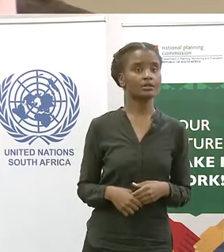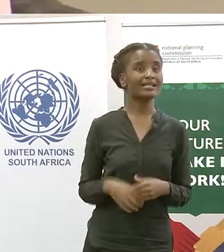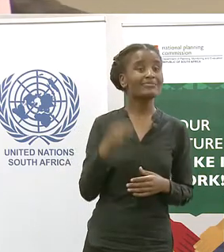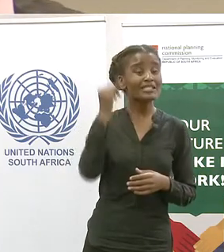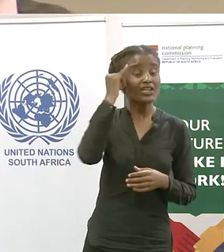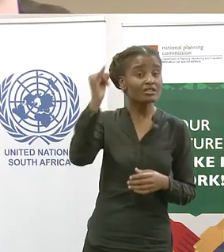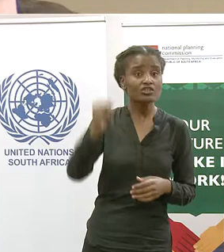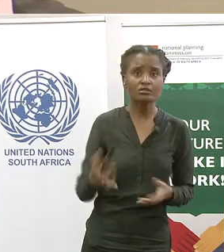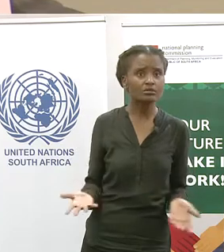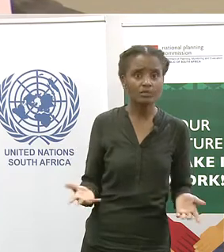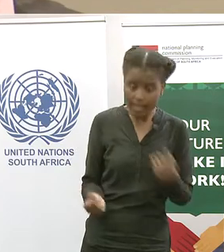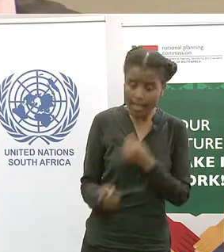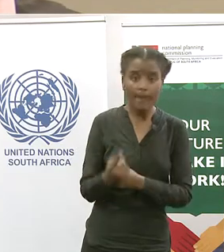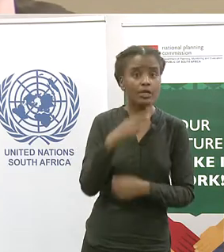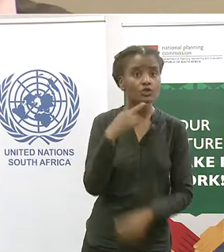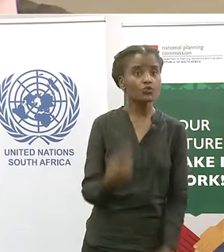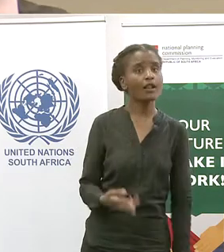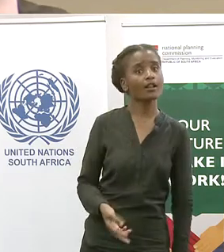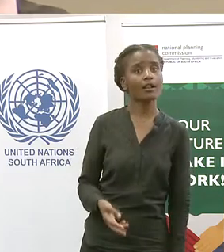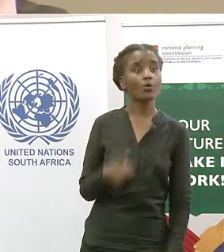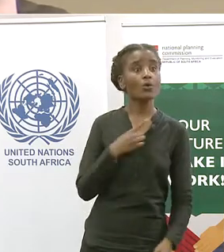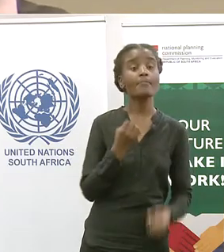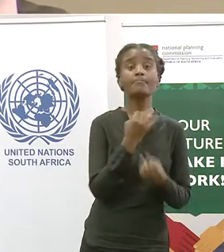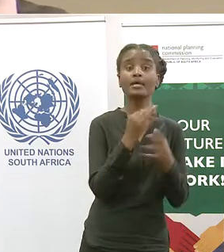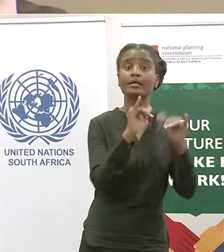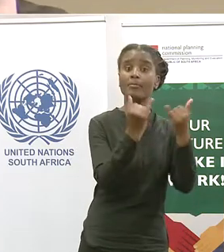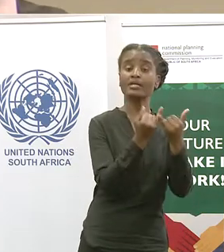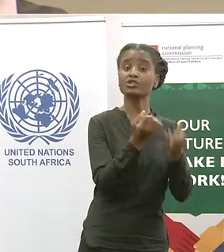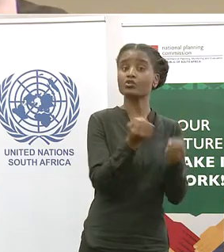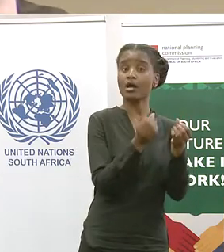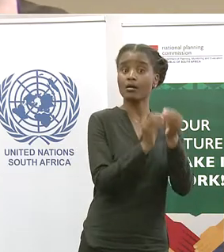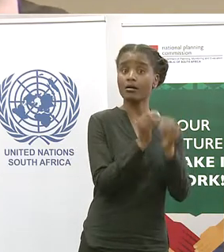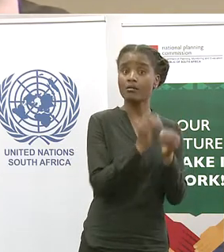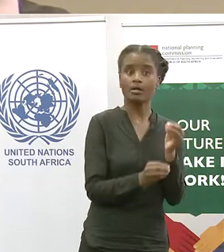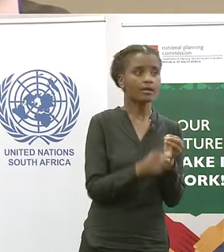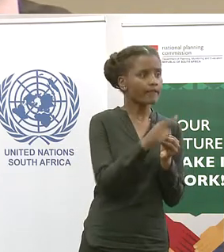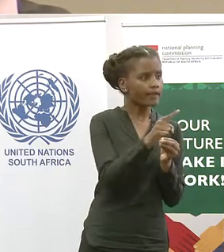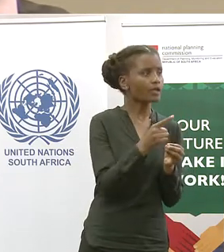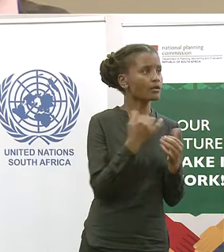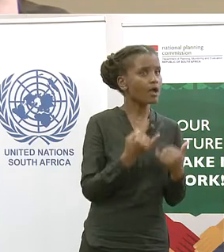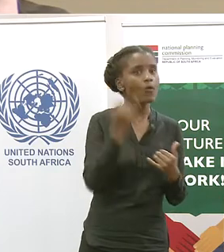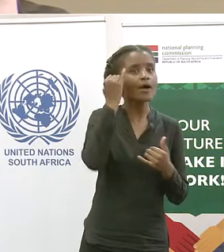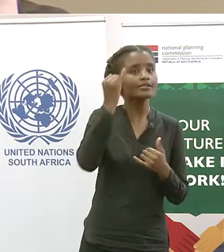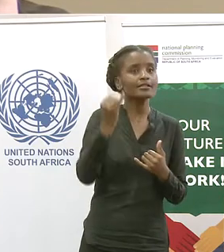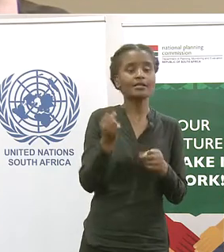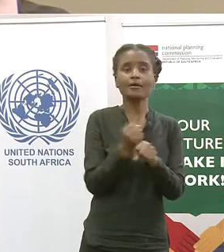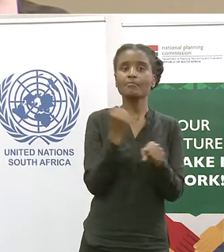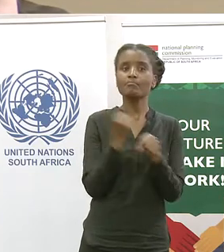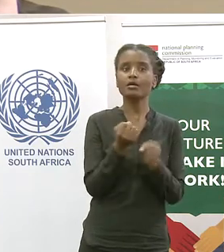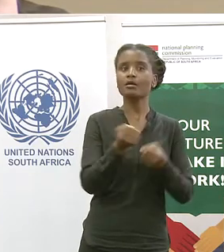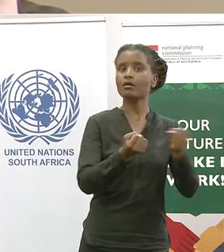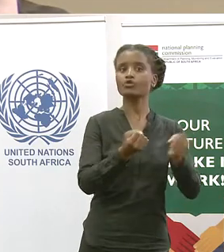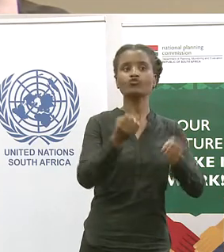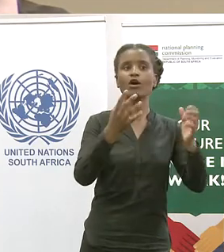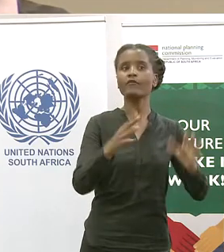It's happening, which means various automobile industries are going to have to come to terms with the fact that in the near future they may be going out of